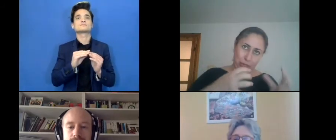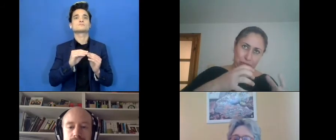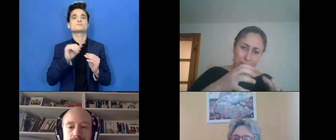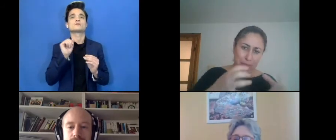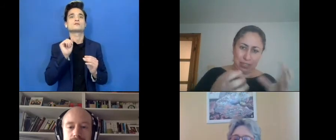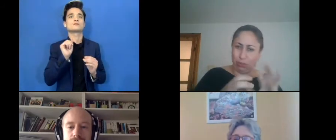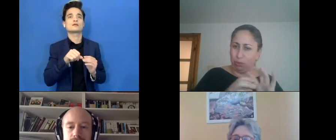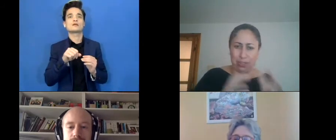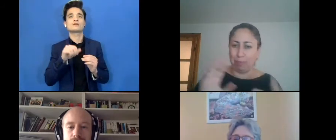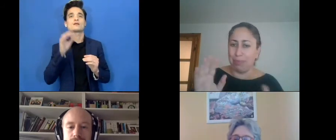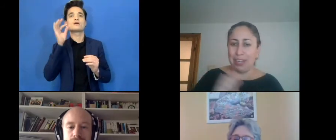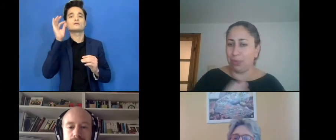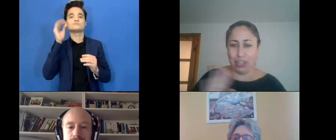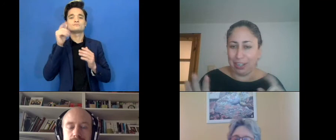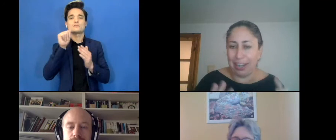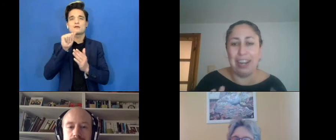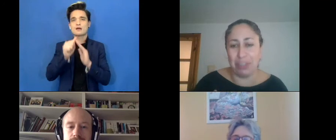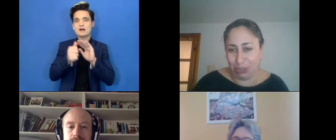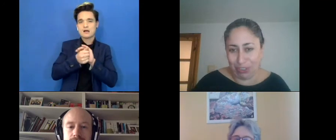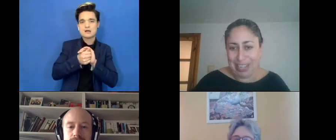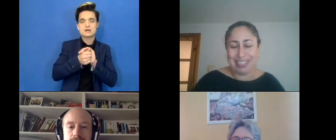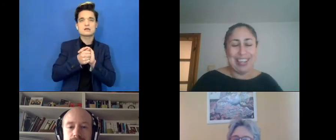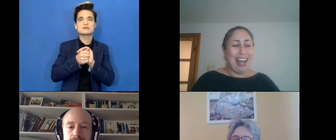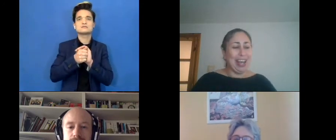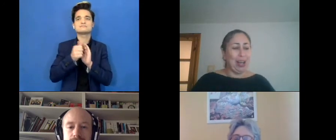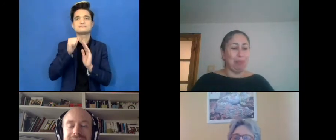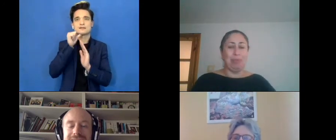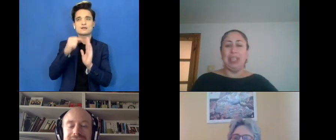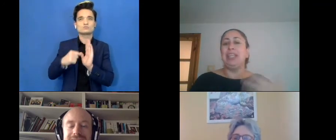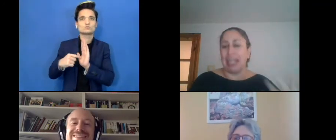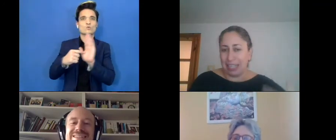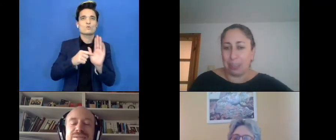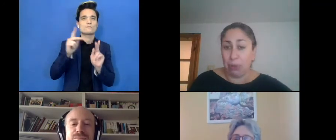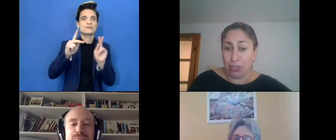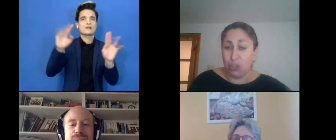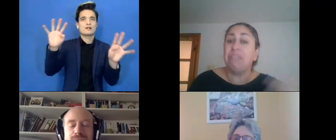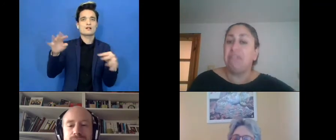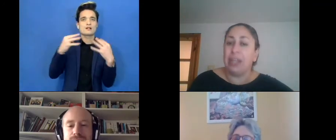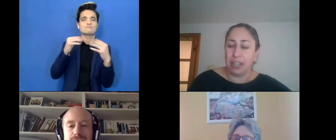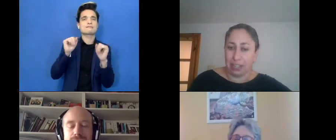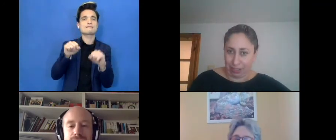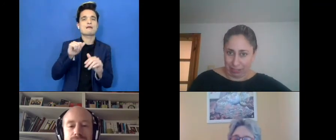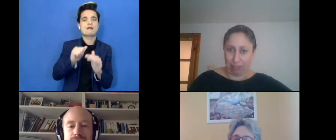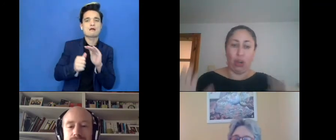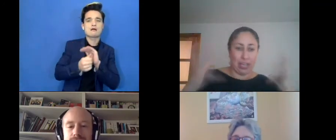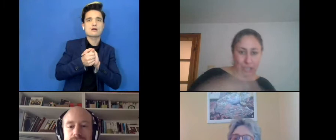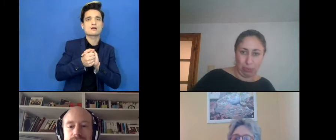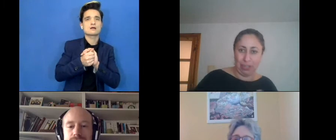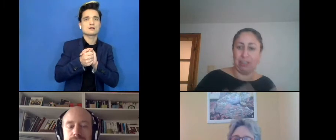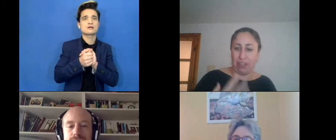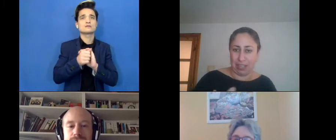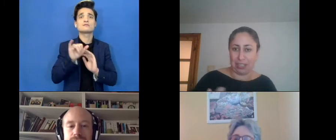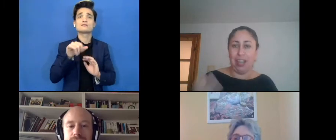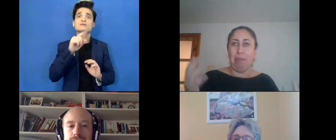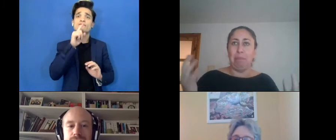putting your thumb, kissing your own thumb thing, which I never got right. Yes, I suppose so. You can fake a kiss. If you hide it well